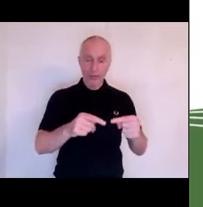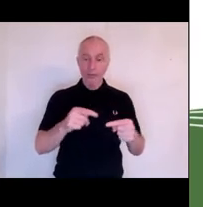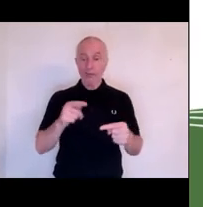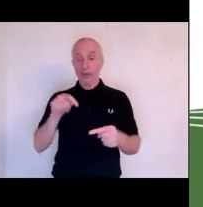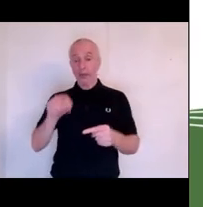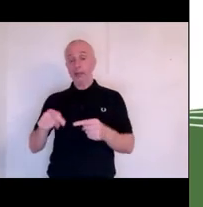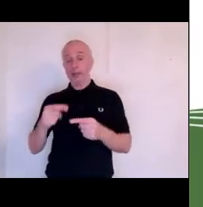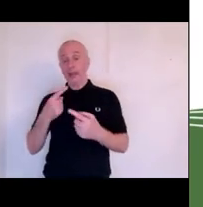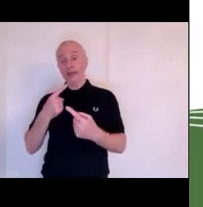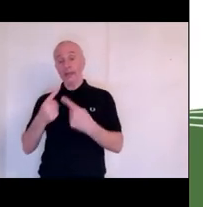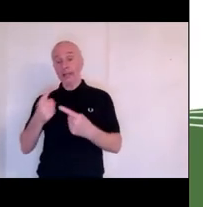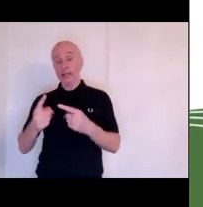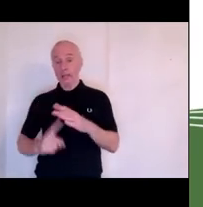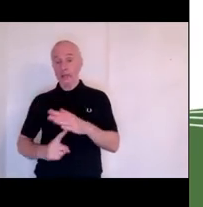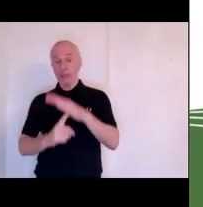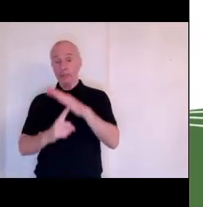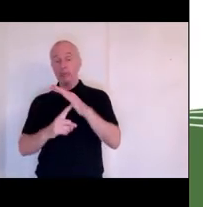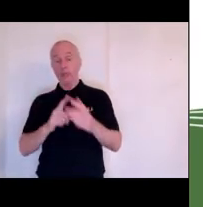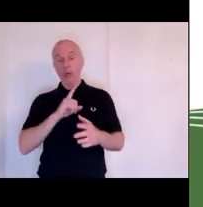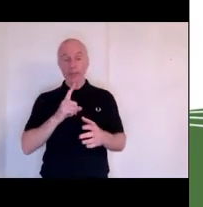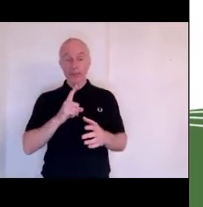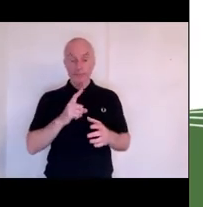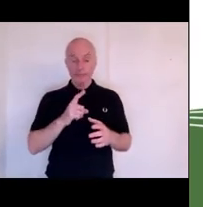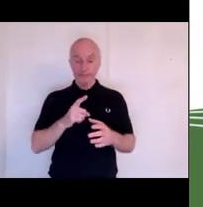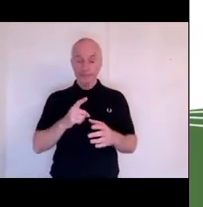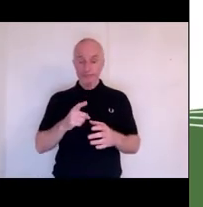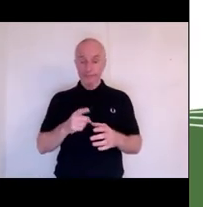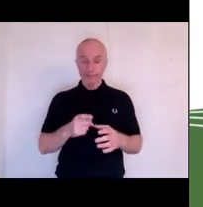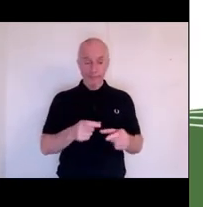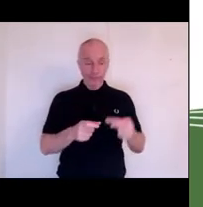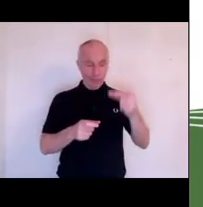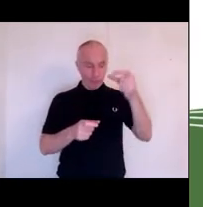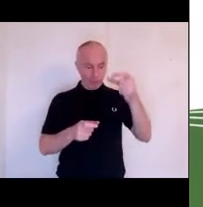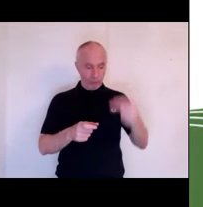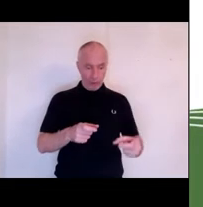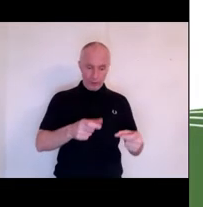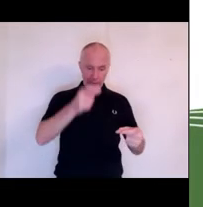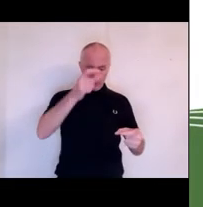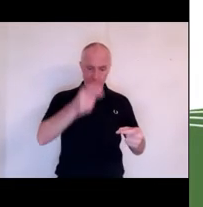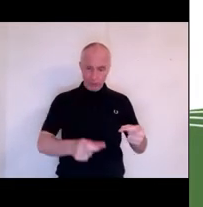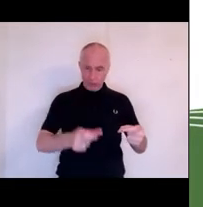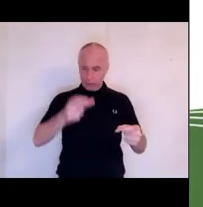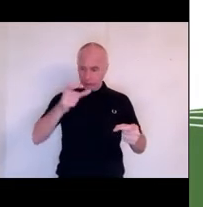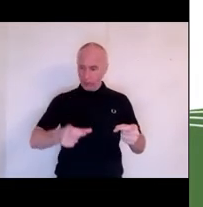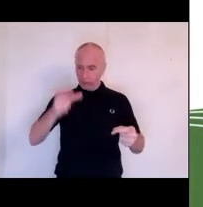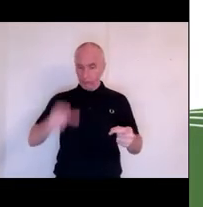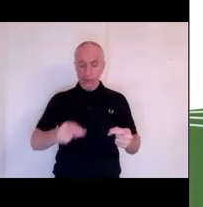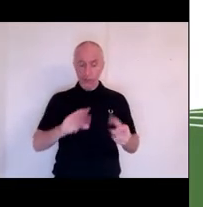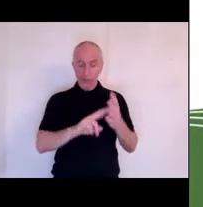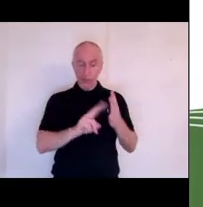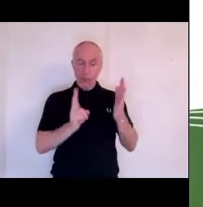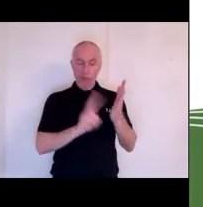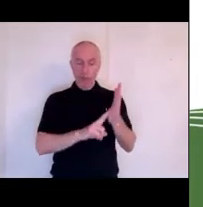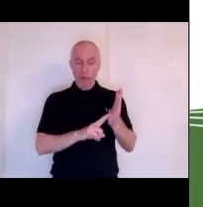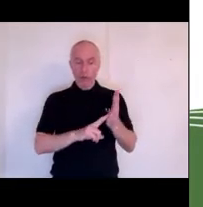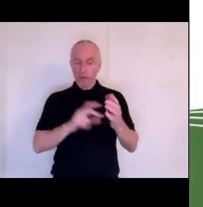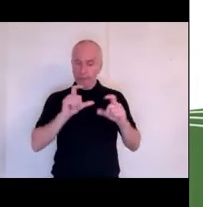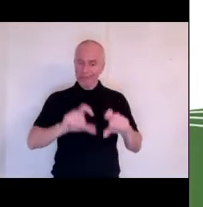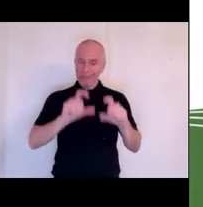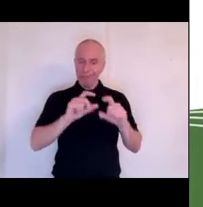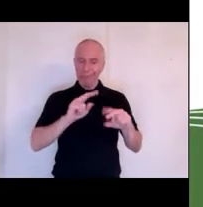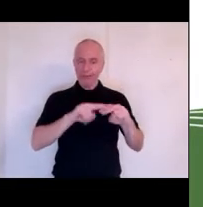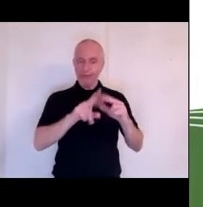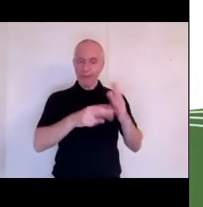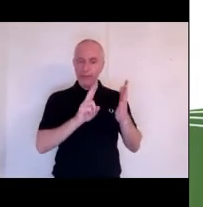inside those fuel rods, inside those fuel pins, neutrons are causing the continuous fission of uranium-235